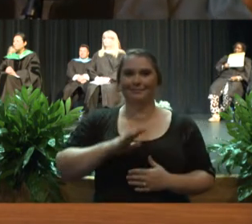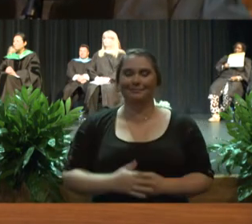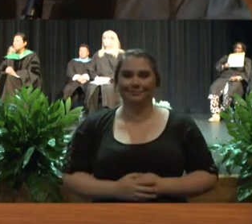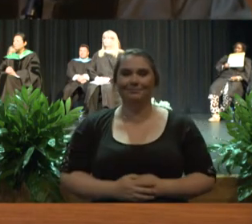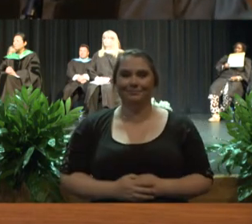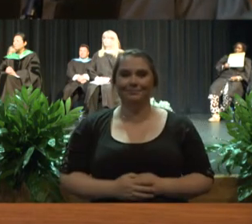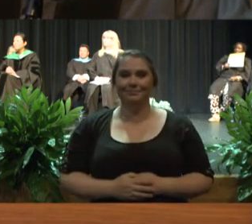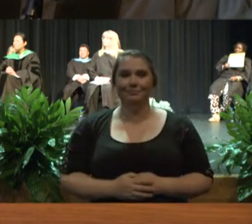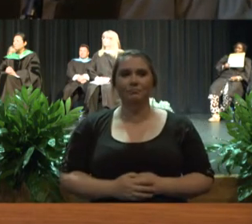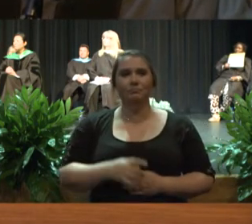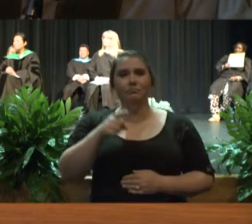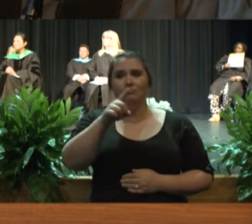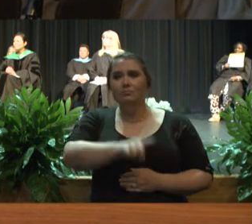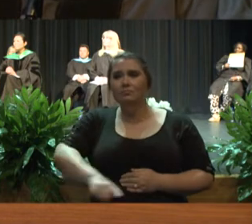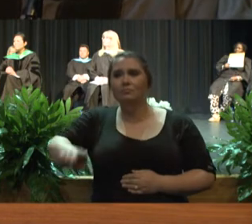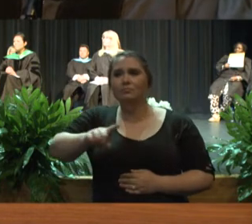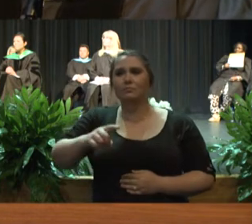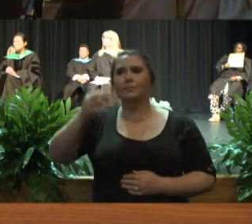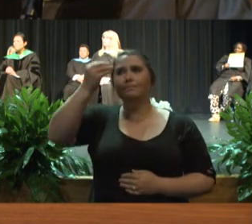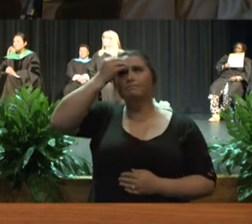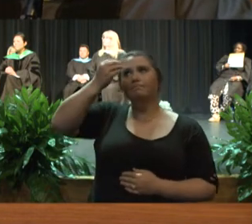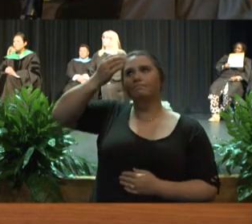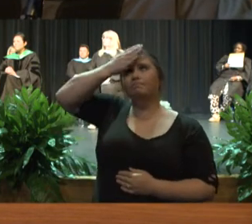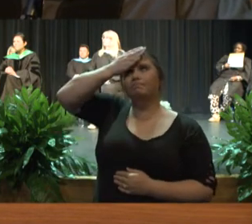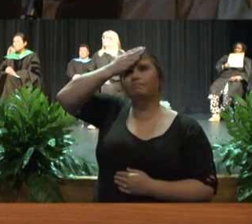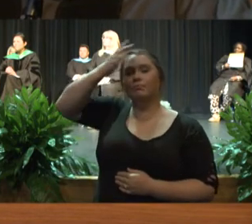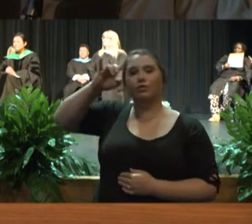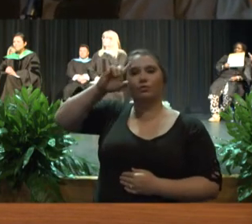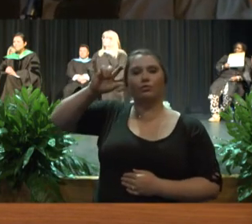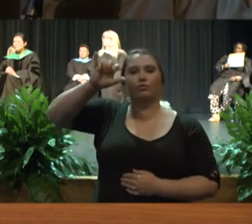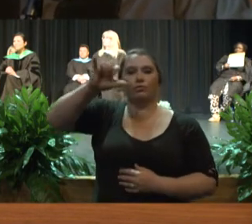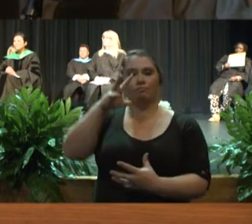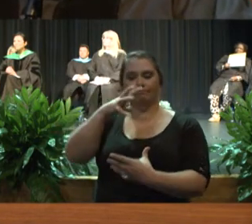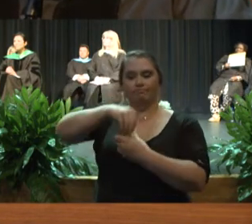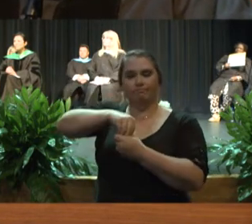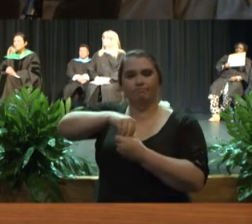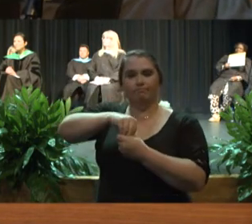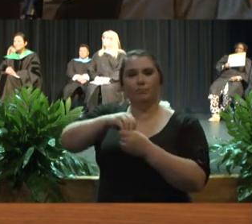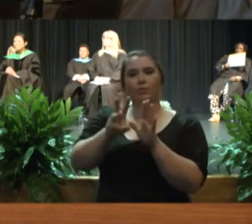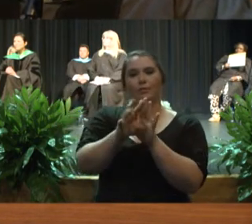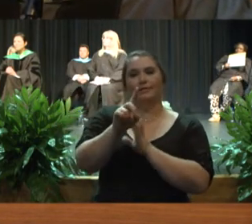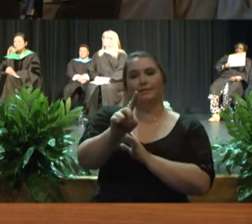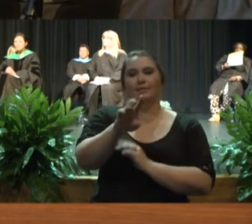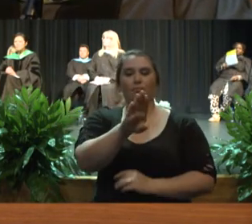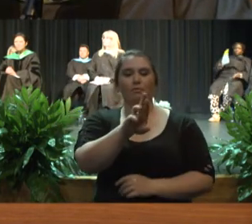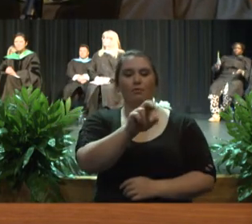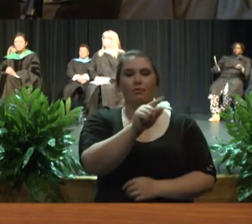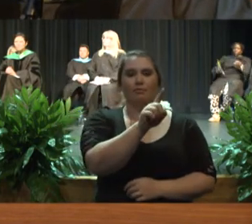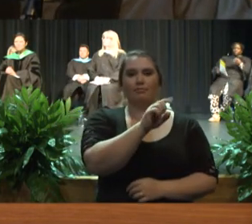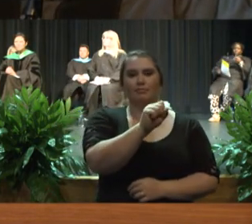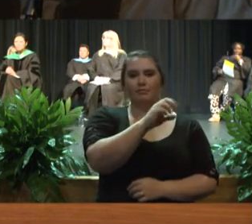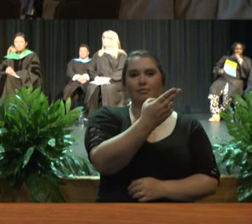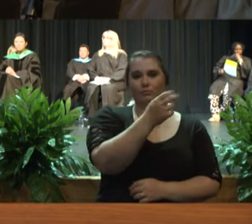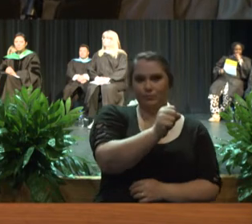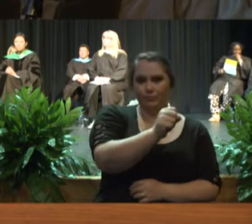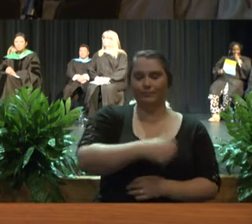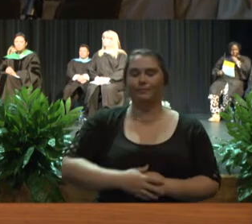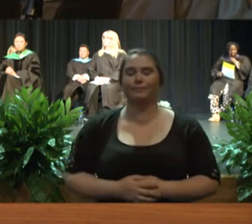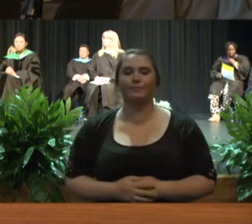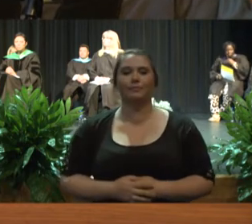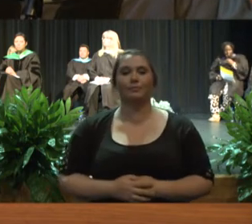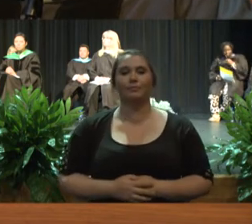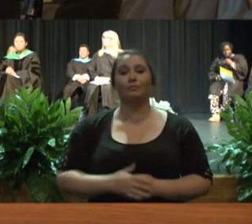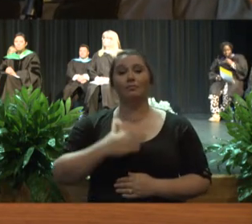life. You will forever be a part of Waco ISD and of Brazos High School. It's